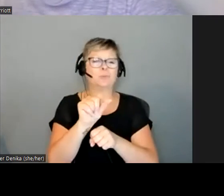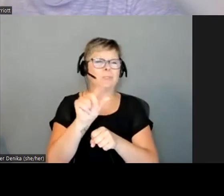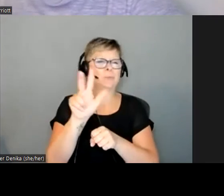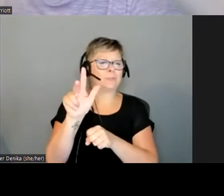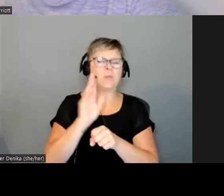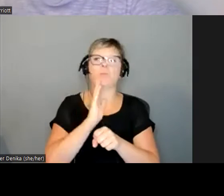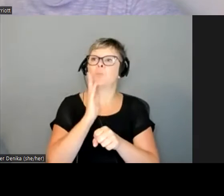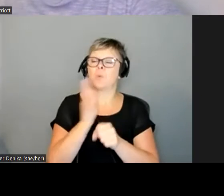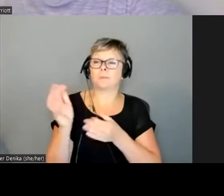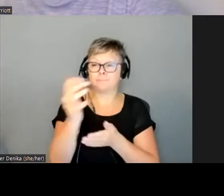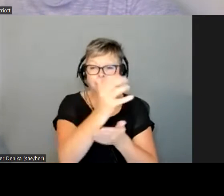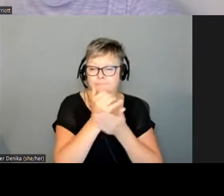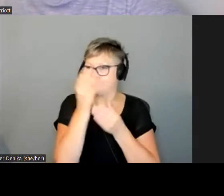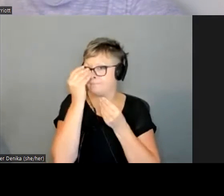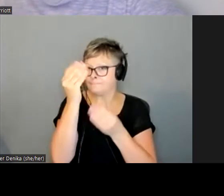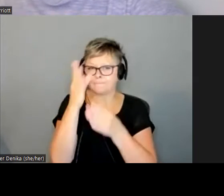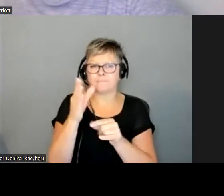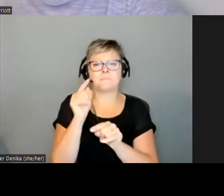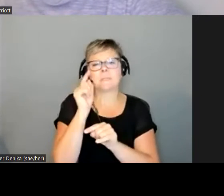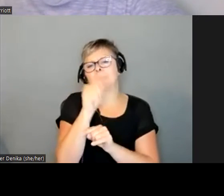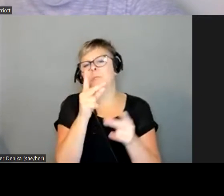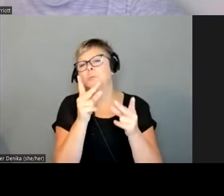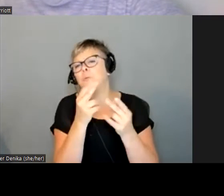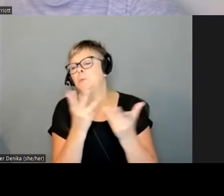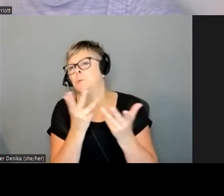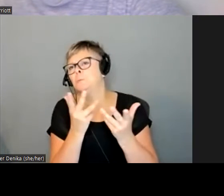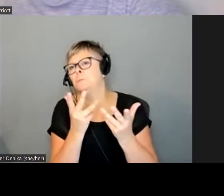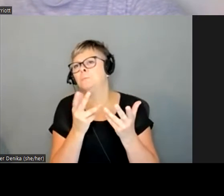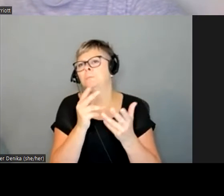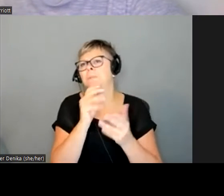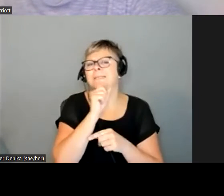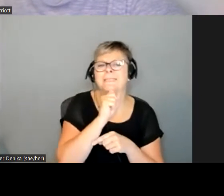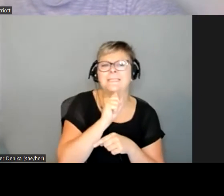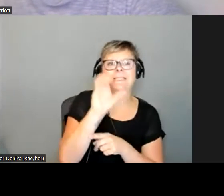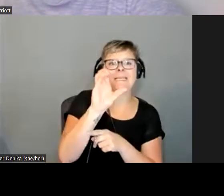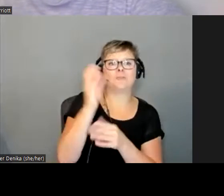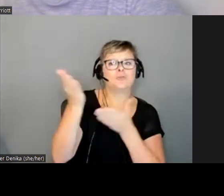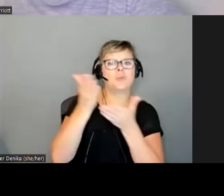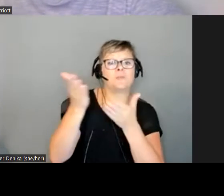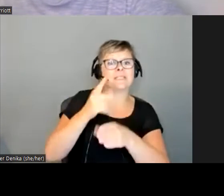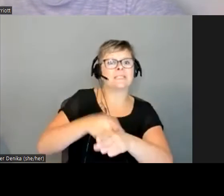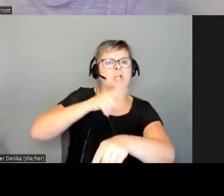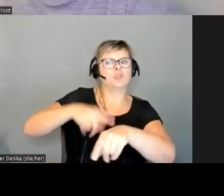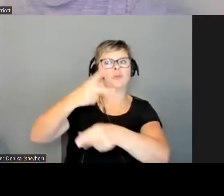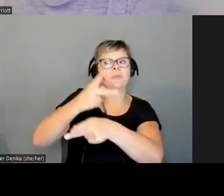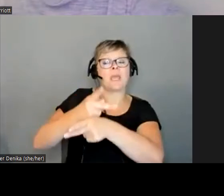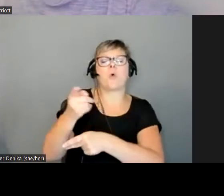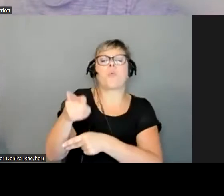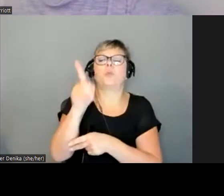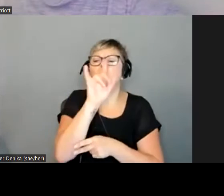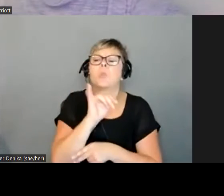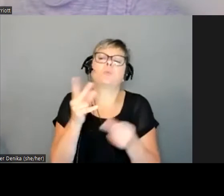data as to what they have done, what these senior services long-term care have done. And I also